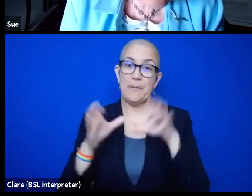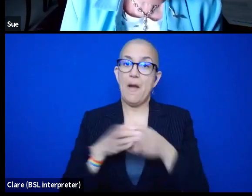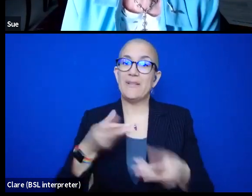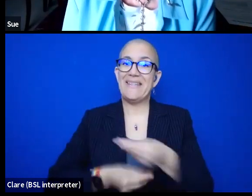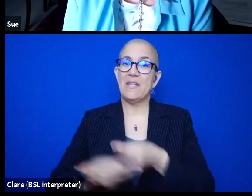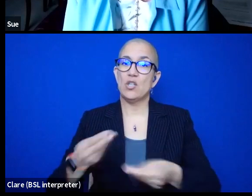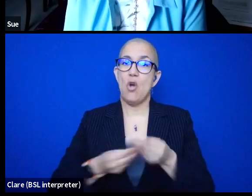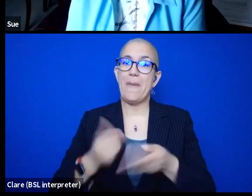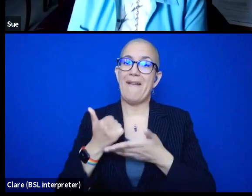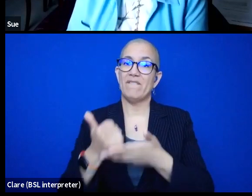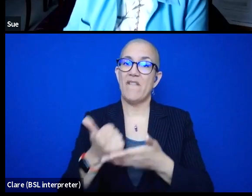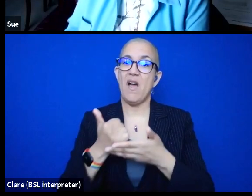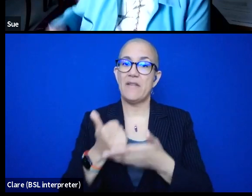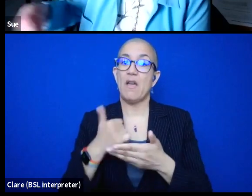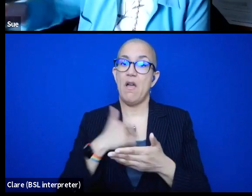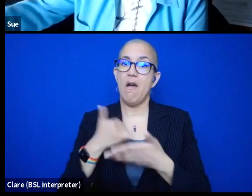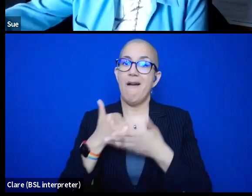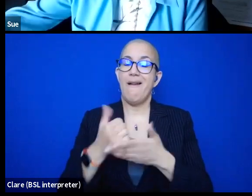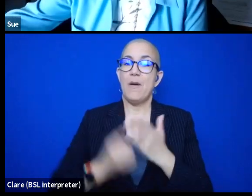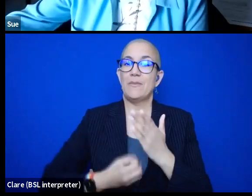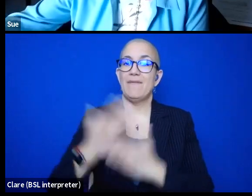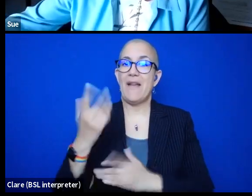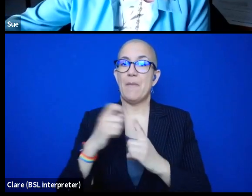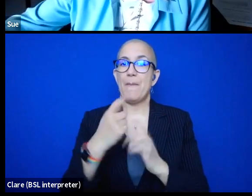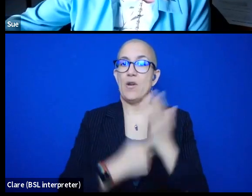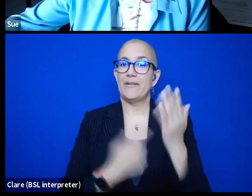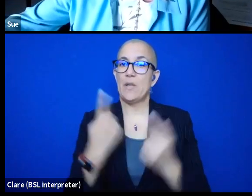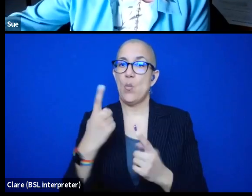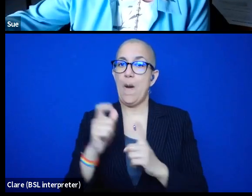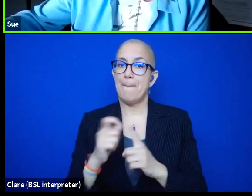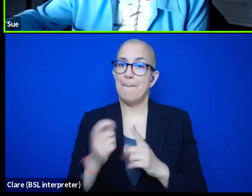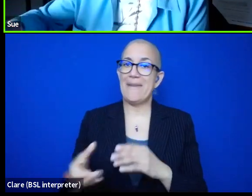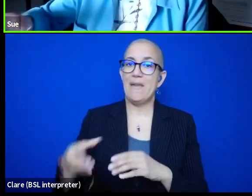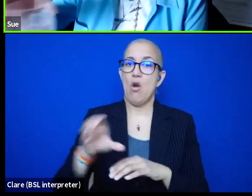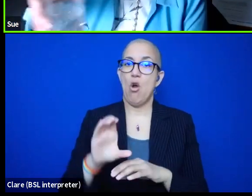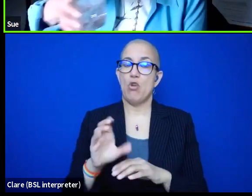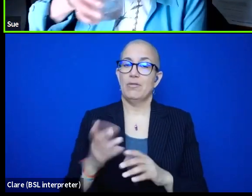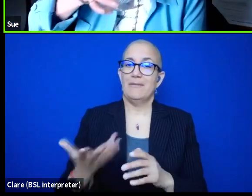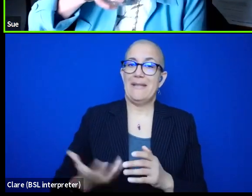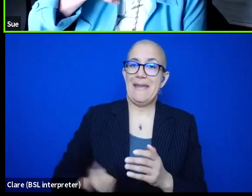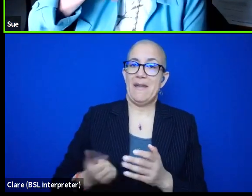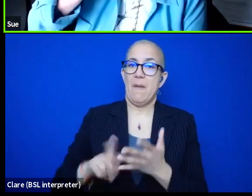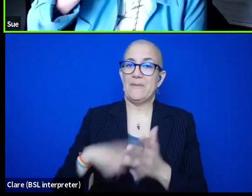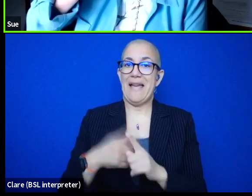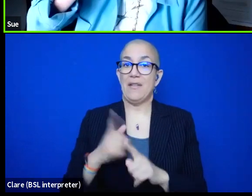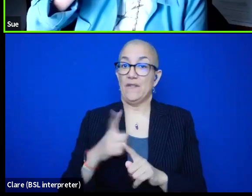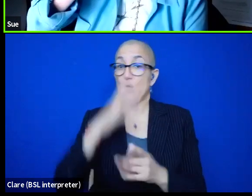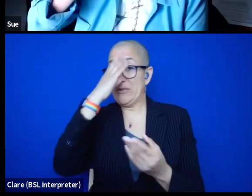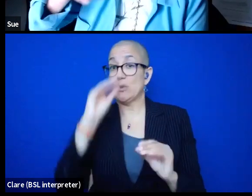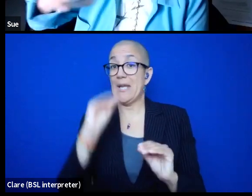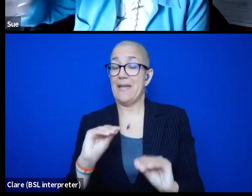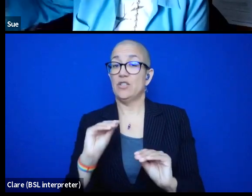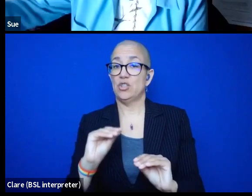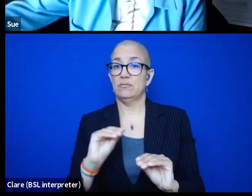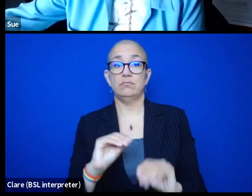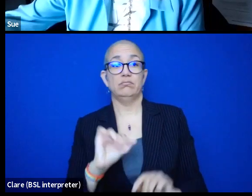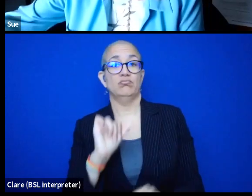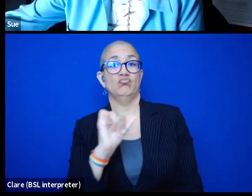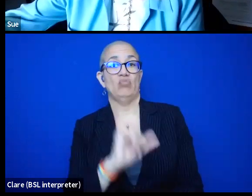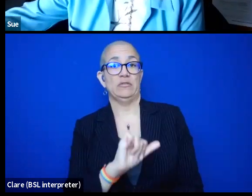advisor, I helped develop the policy of a penny on income tax for education. Well, you did, yes. And that was a really